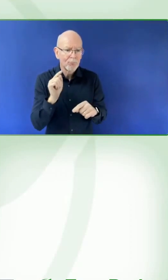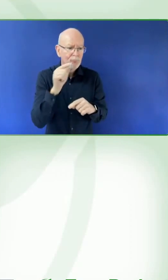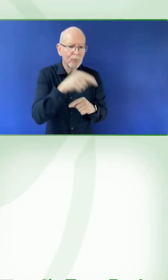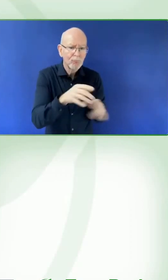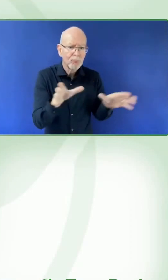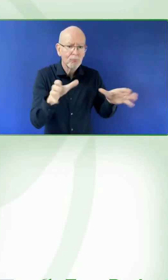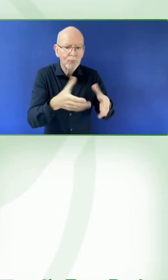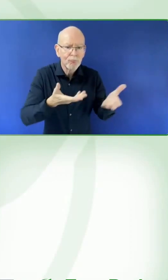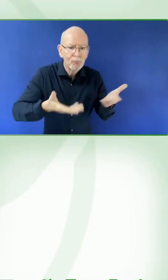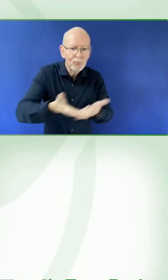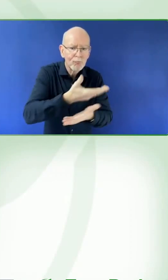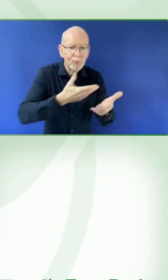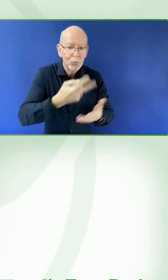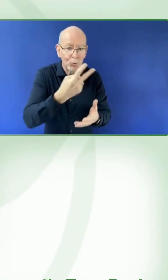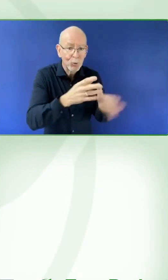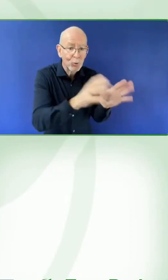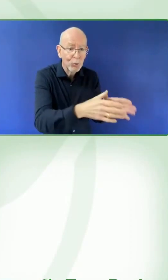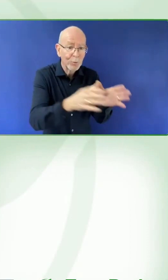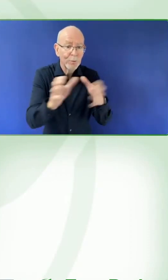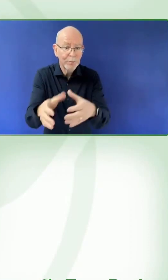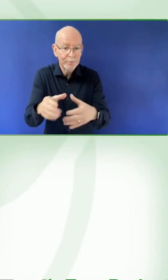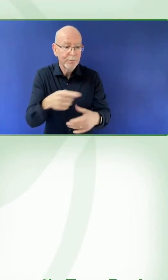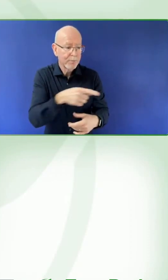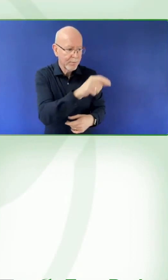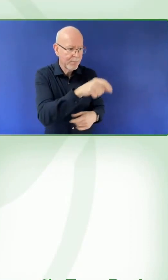of universities, among others.